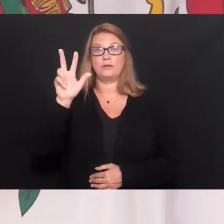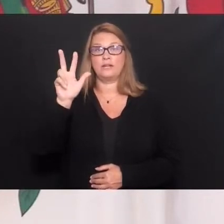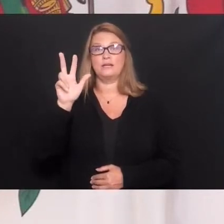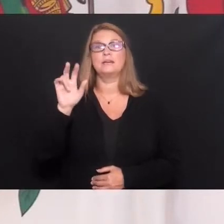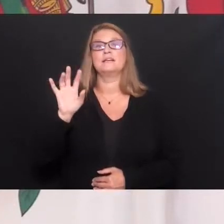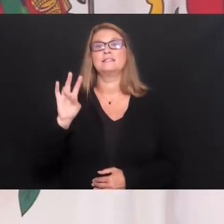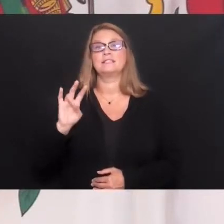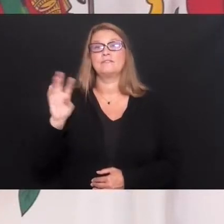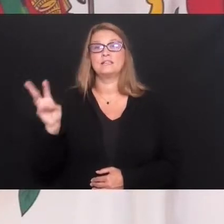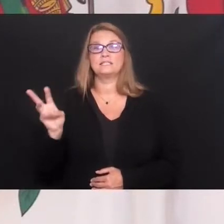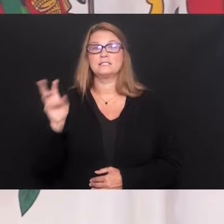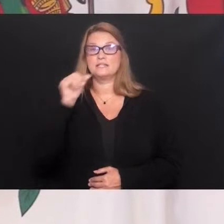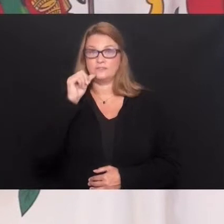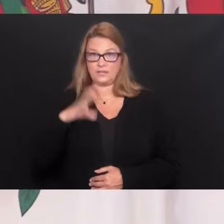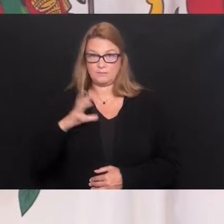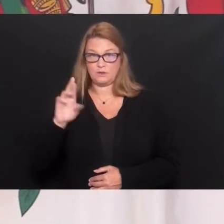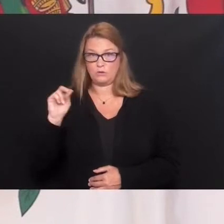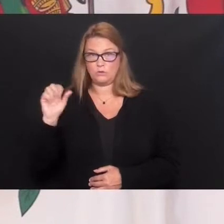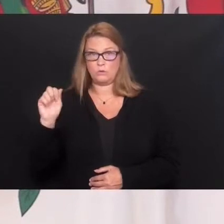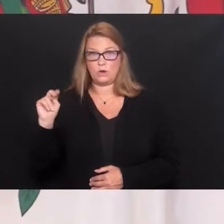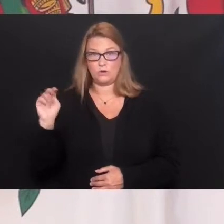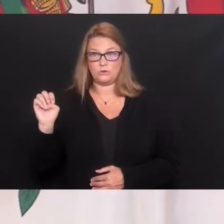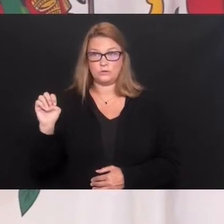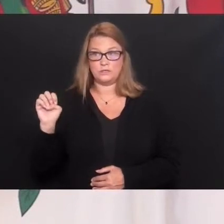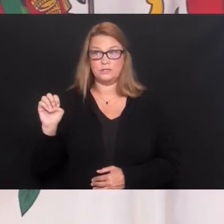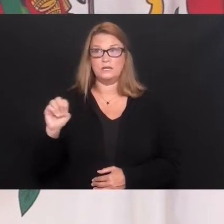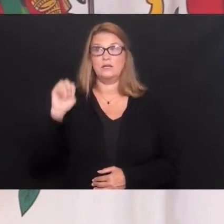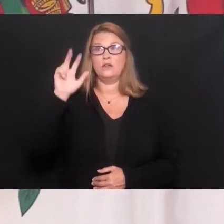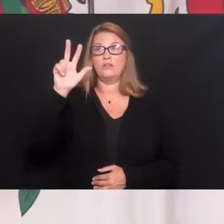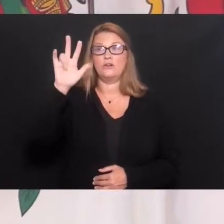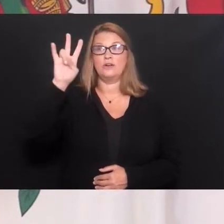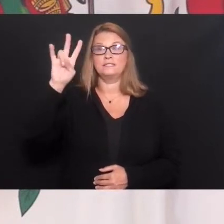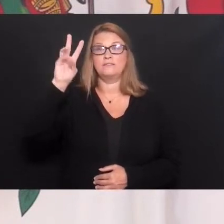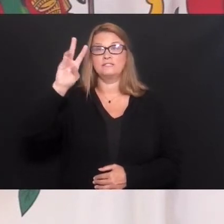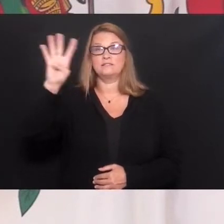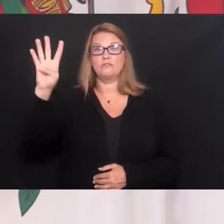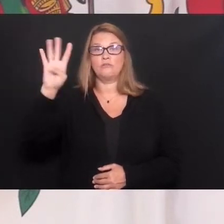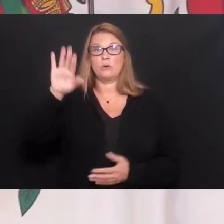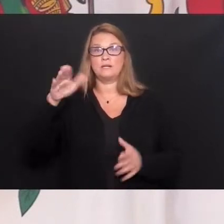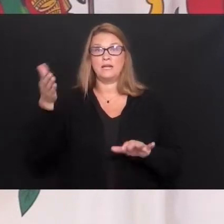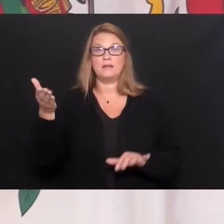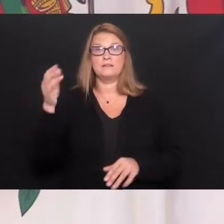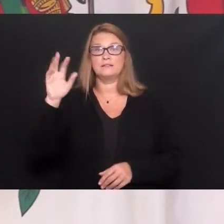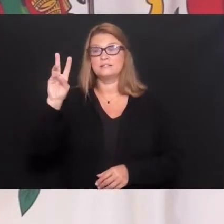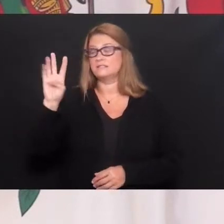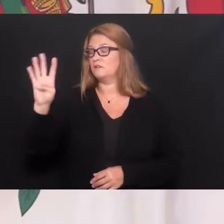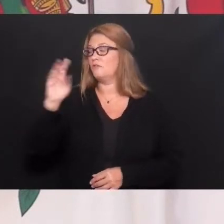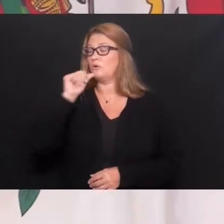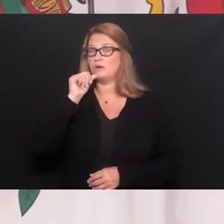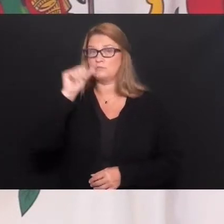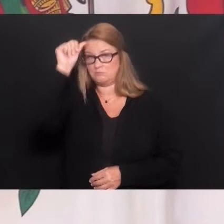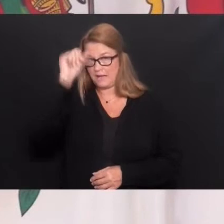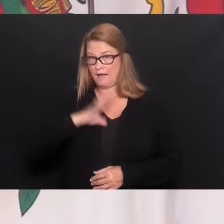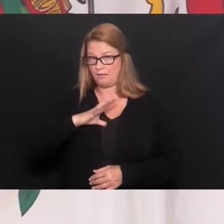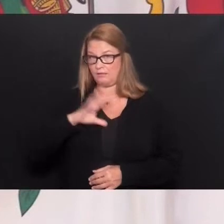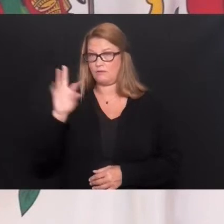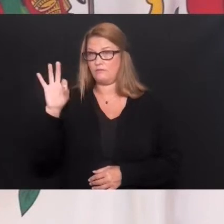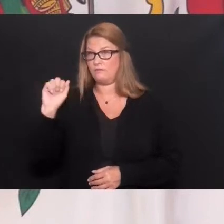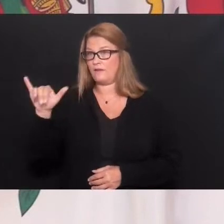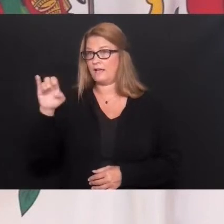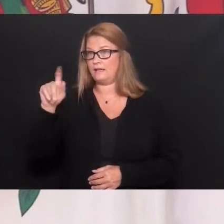is a 76-year-old female from Roane County. The 3,764th death is a 64-year-old male from Fayette